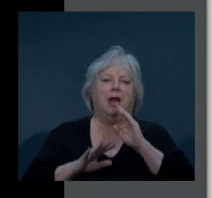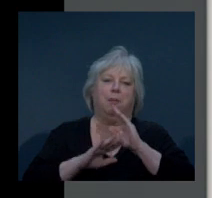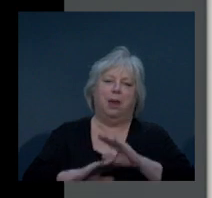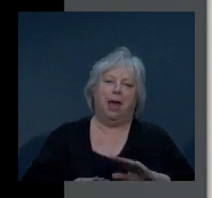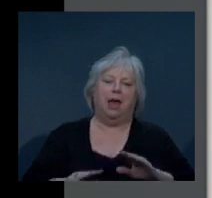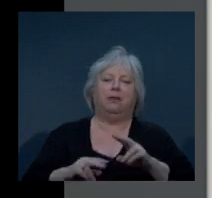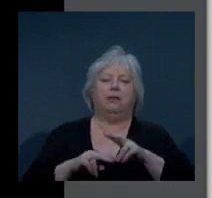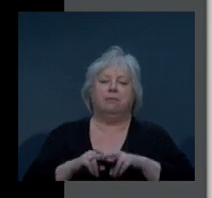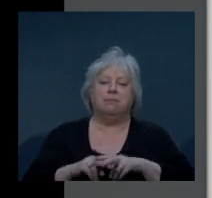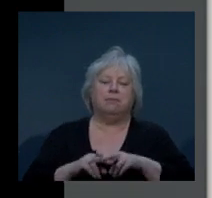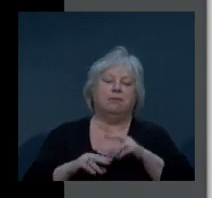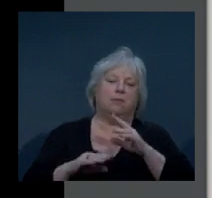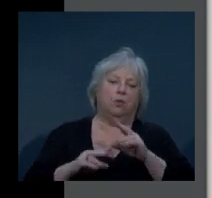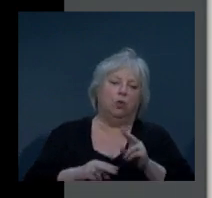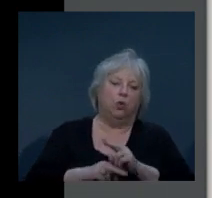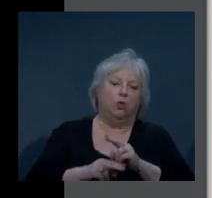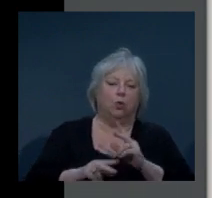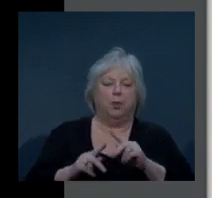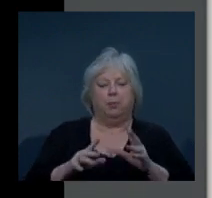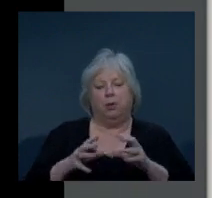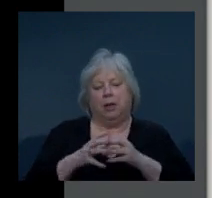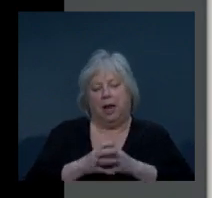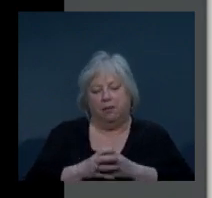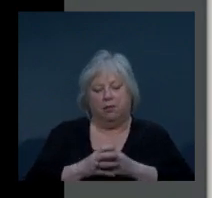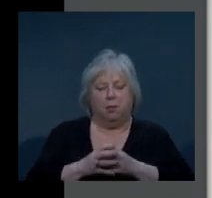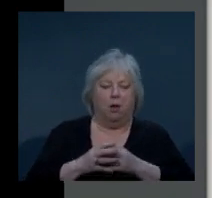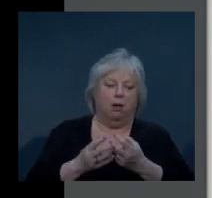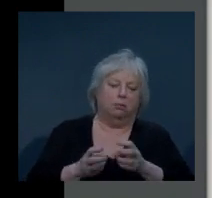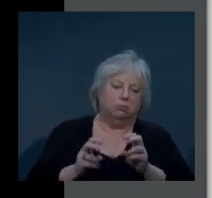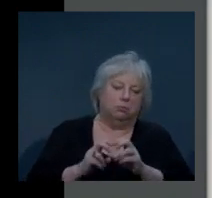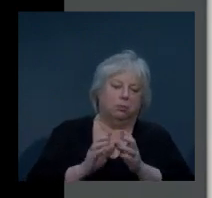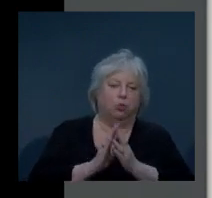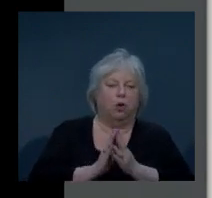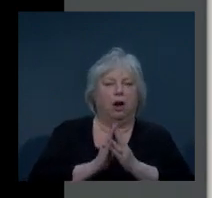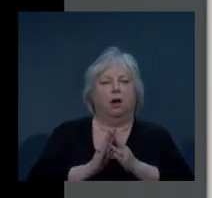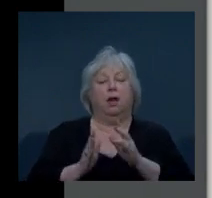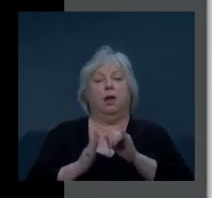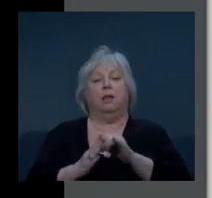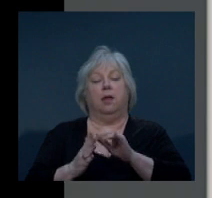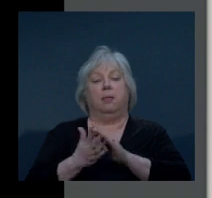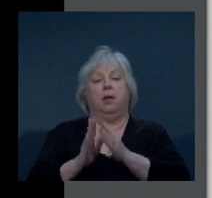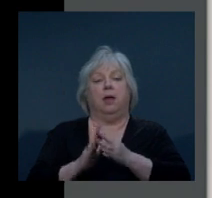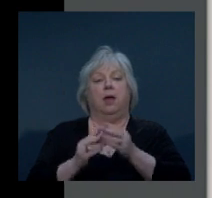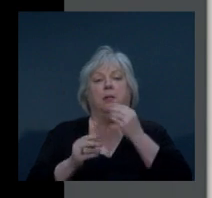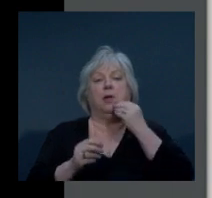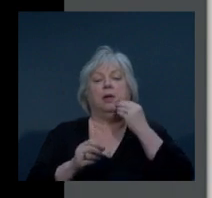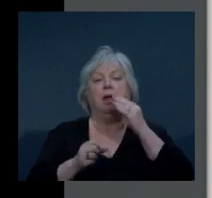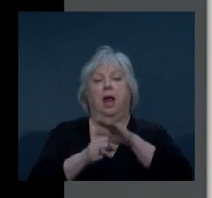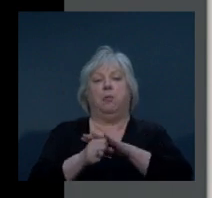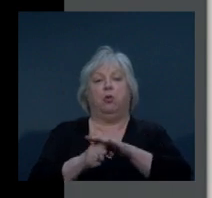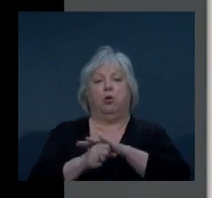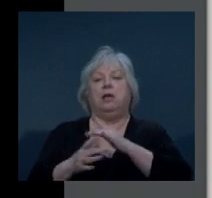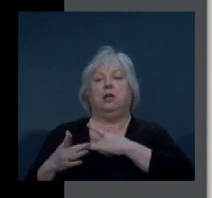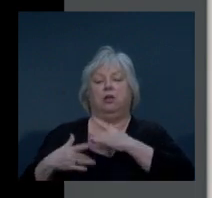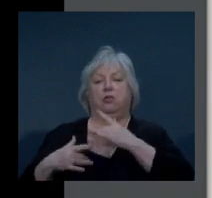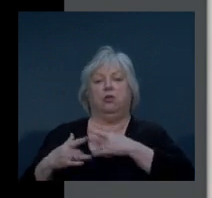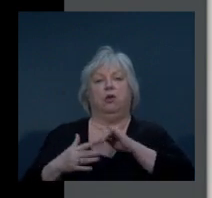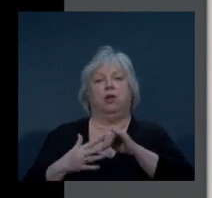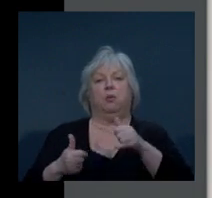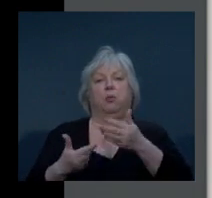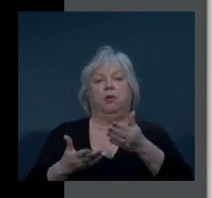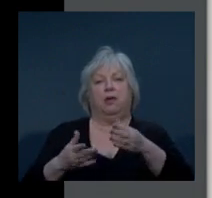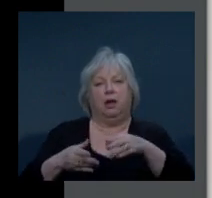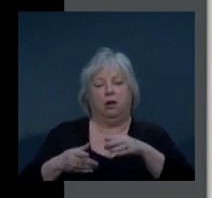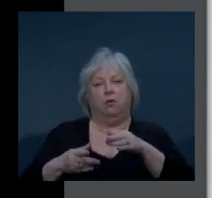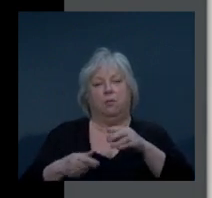come in and hold small little events there, and that was a concern of the neighborhood that was presented at the Plan Commission